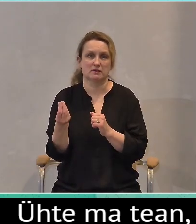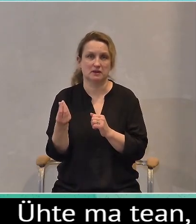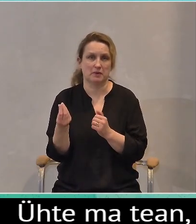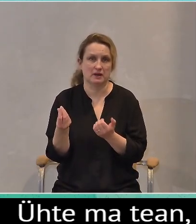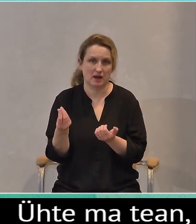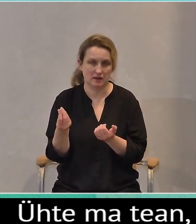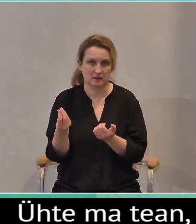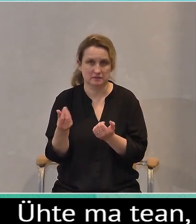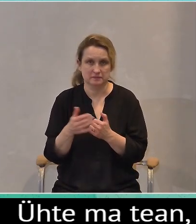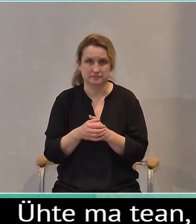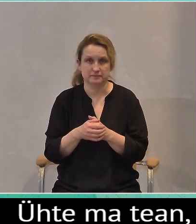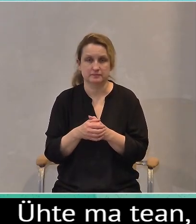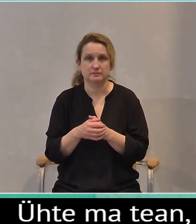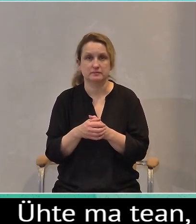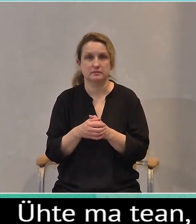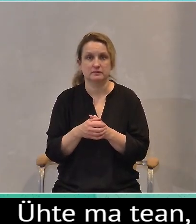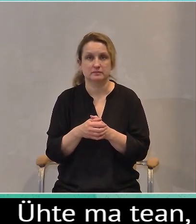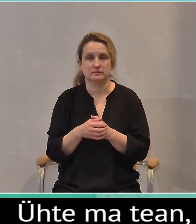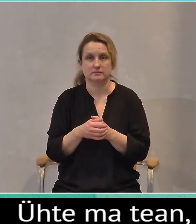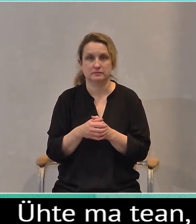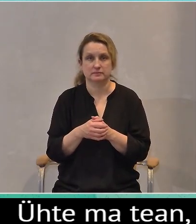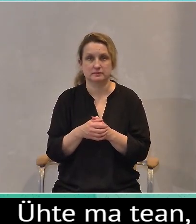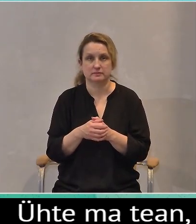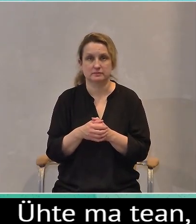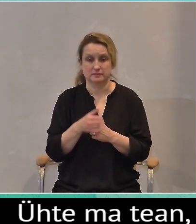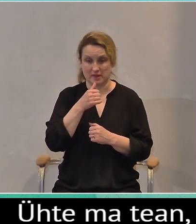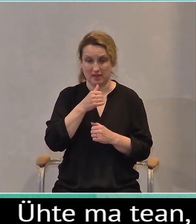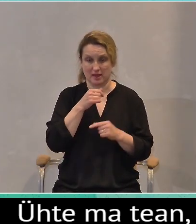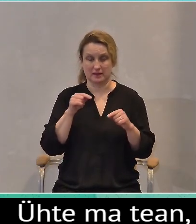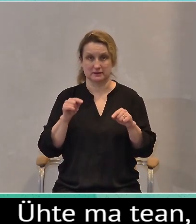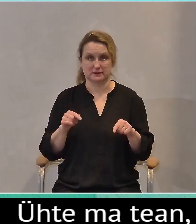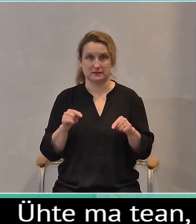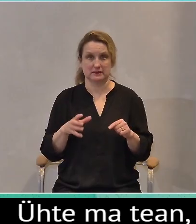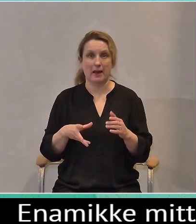Something we'd all see better funded is our healthcare system in general.